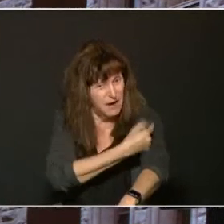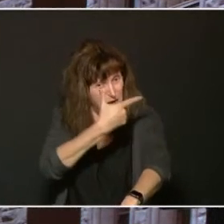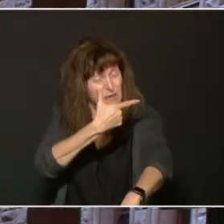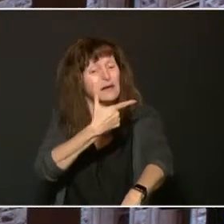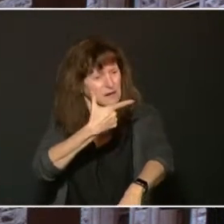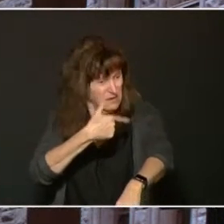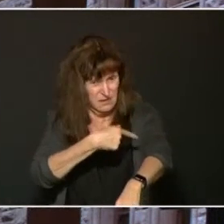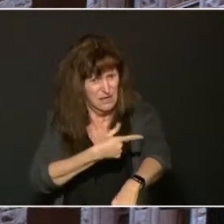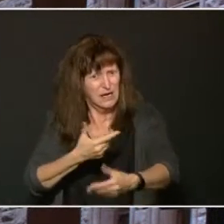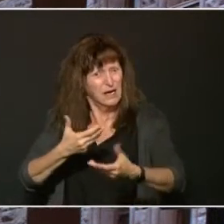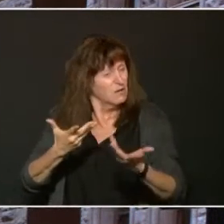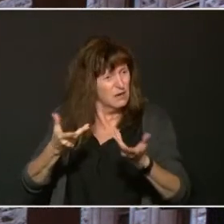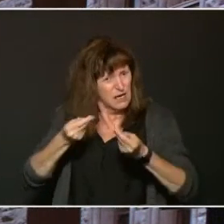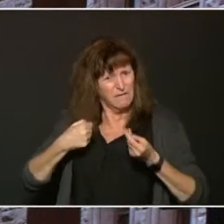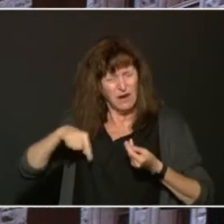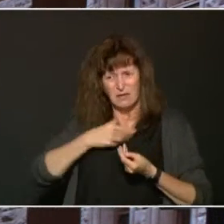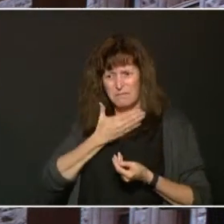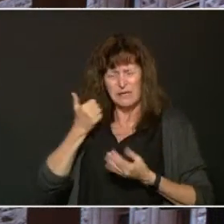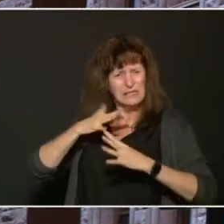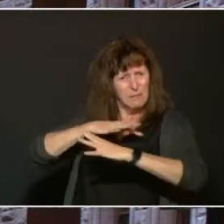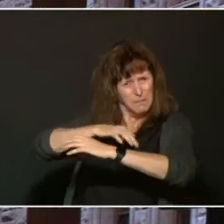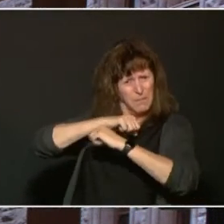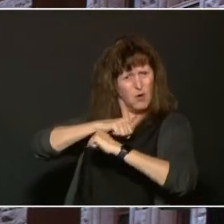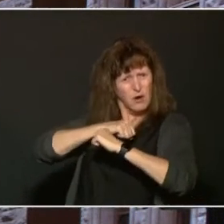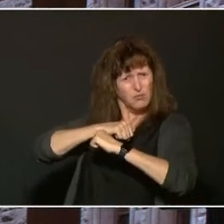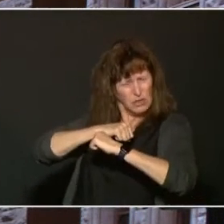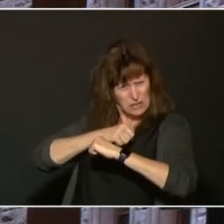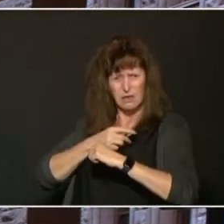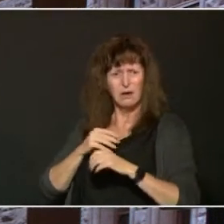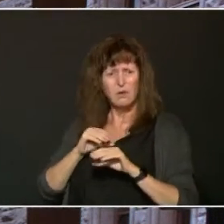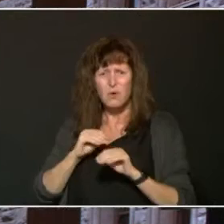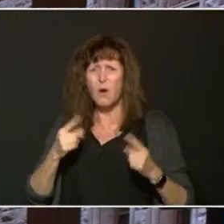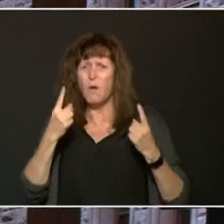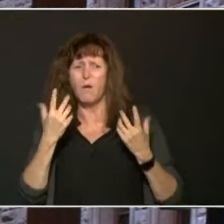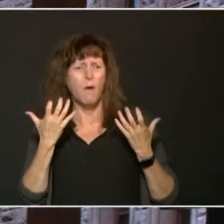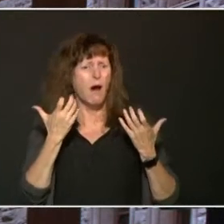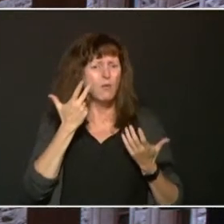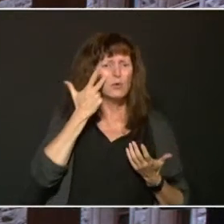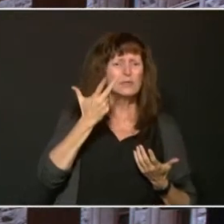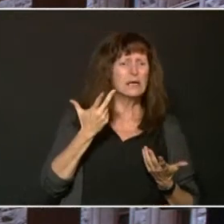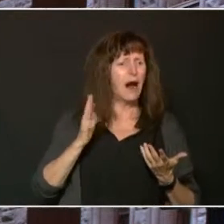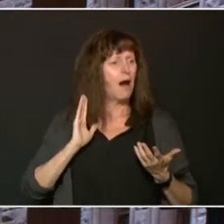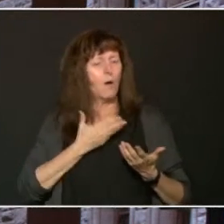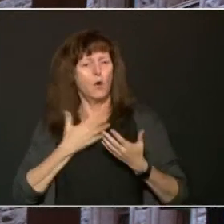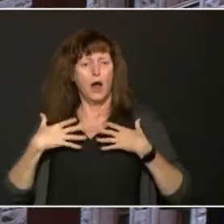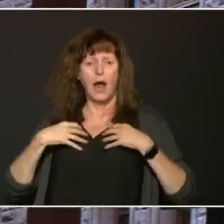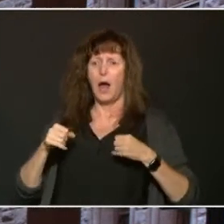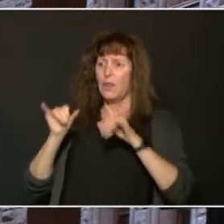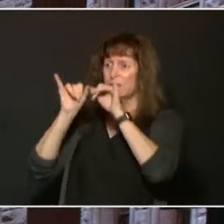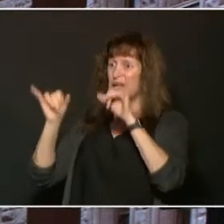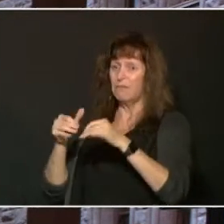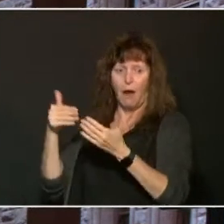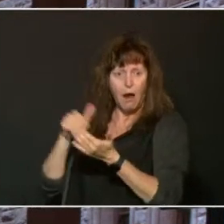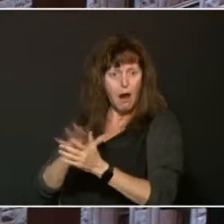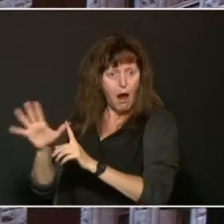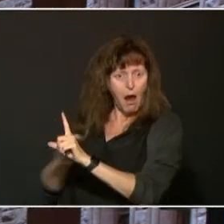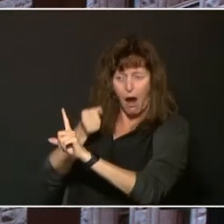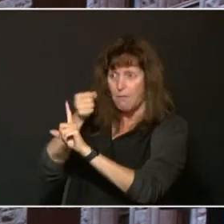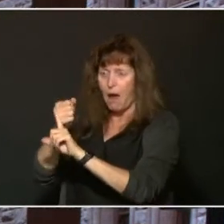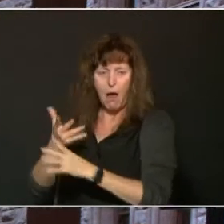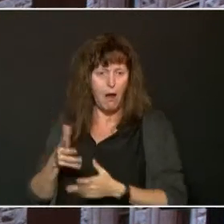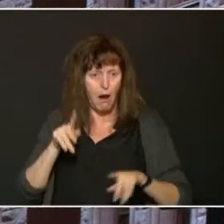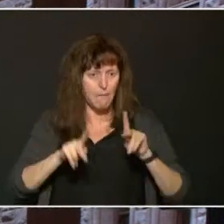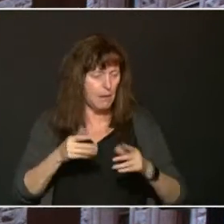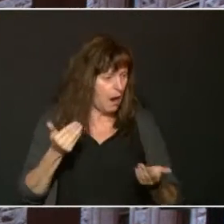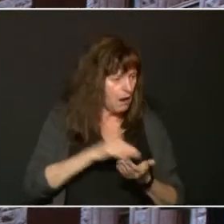population. No one wants to see our health system impacted. No one wants to see more people in the intensive care unit. And all of